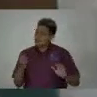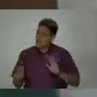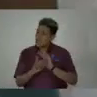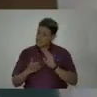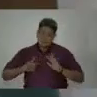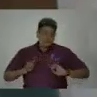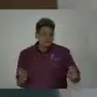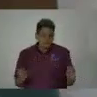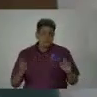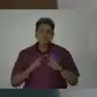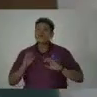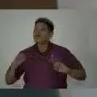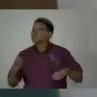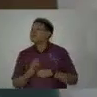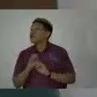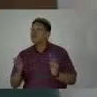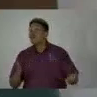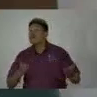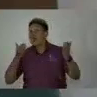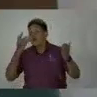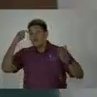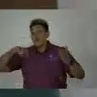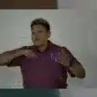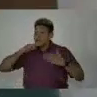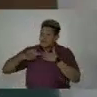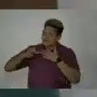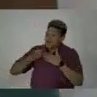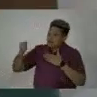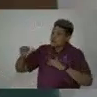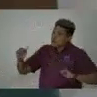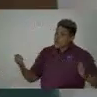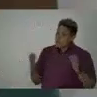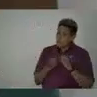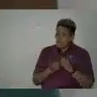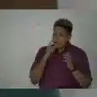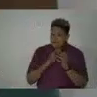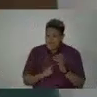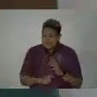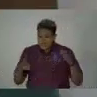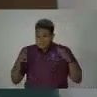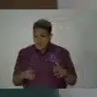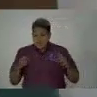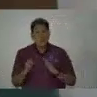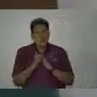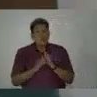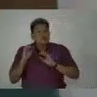me. They made no recommendation for me to be referred to any other investigative body or